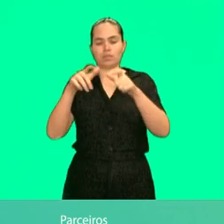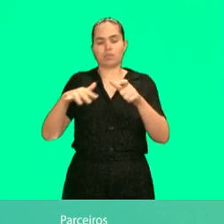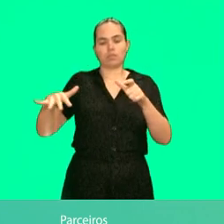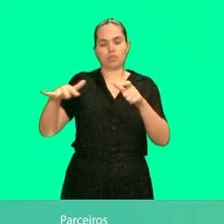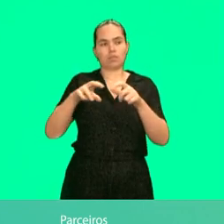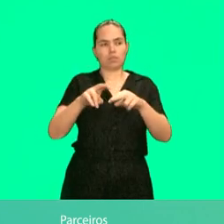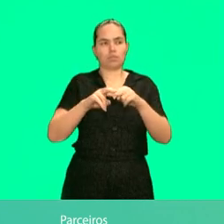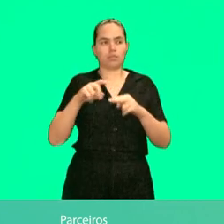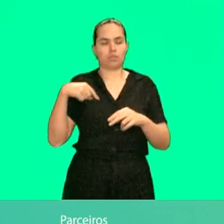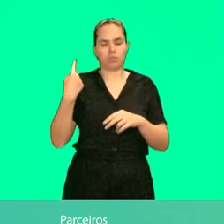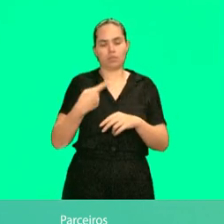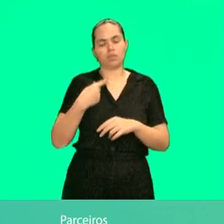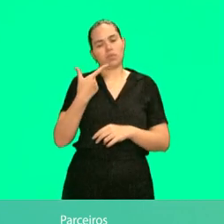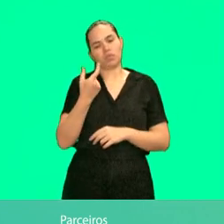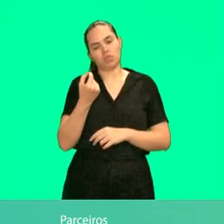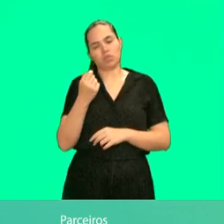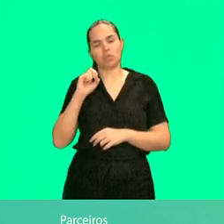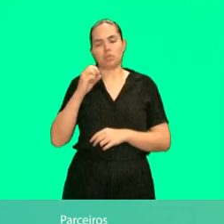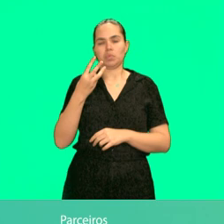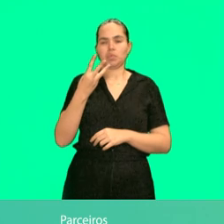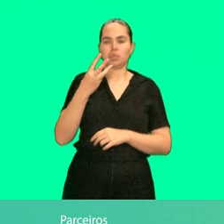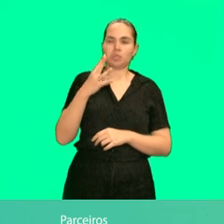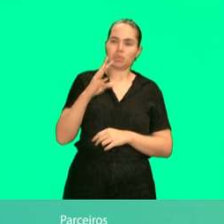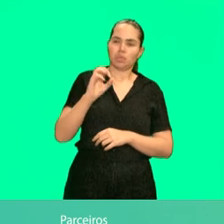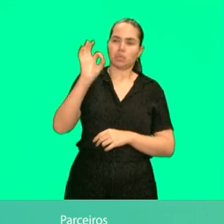near the surroundings of São Paulo.